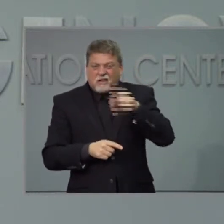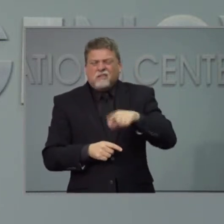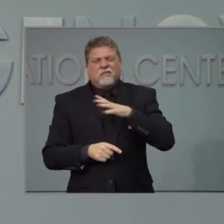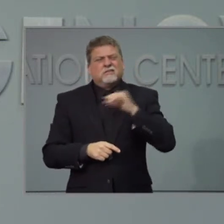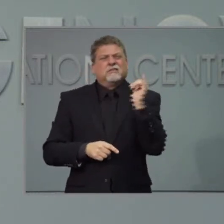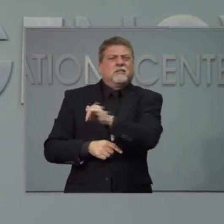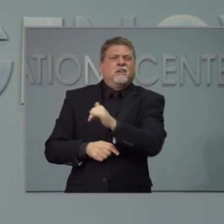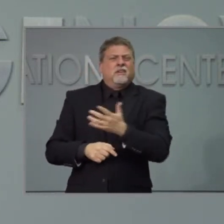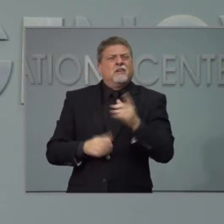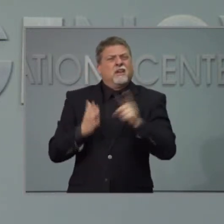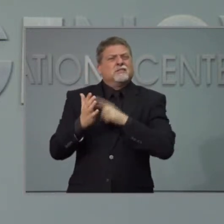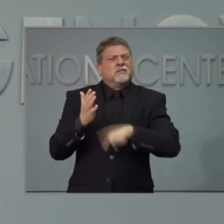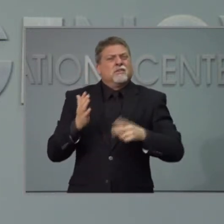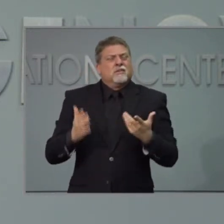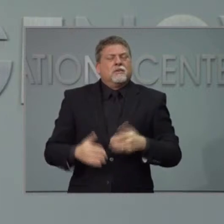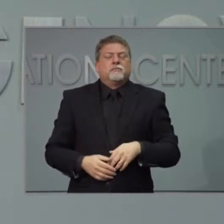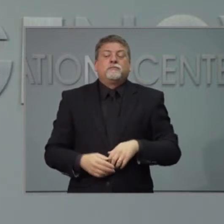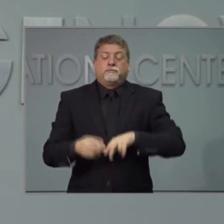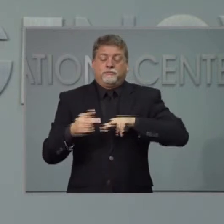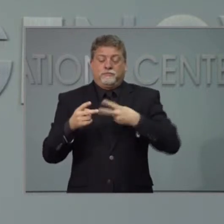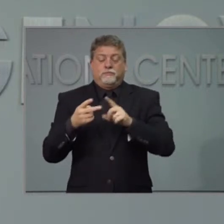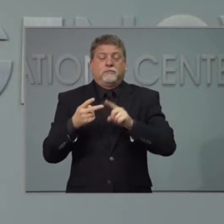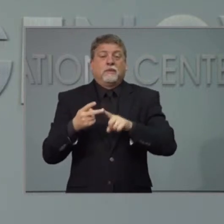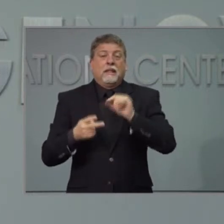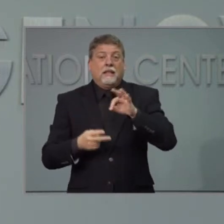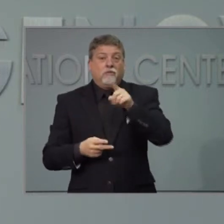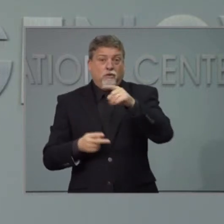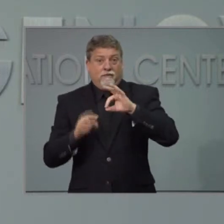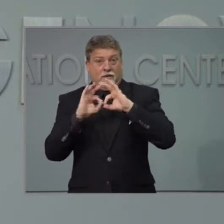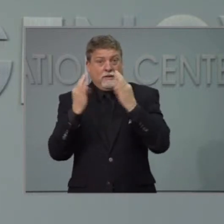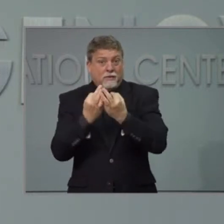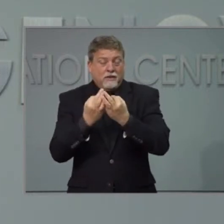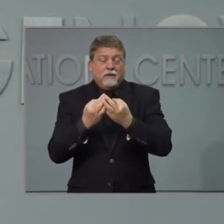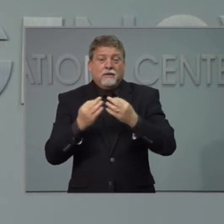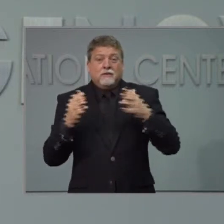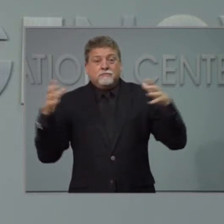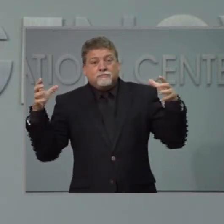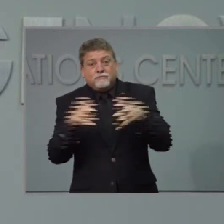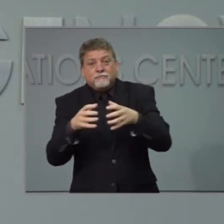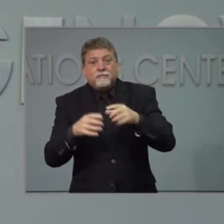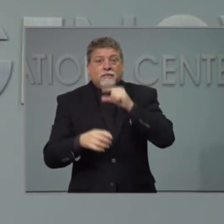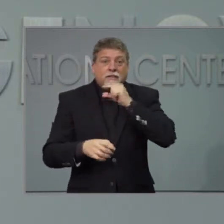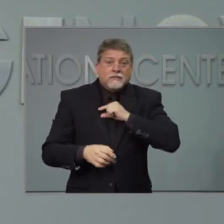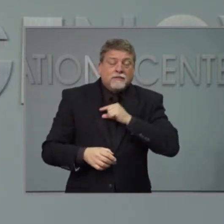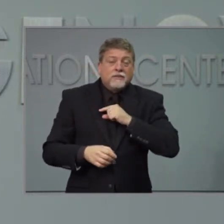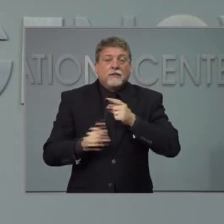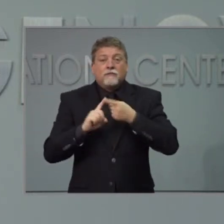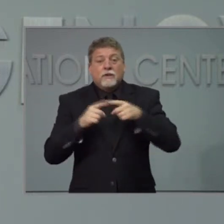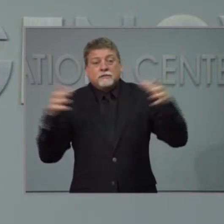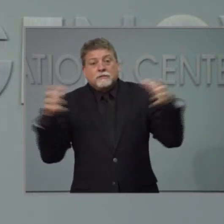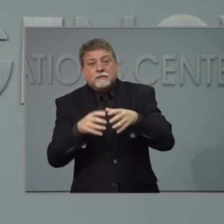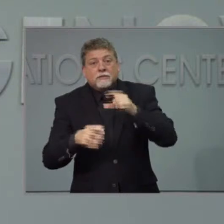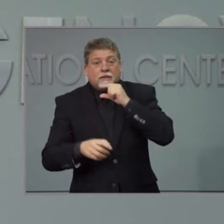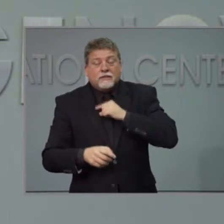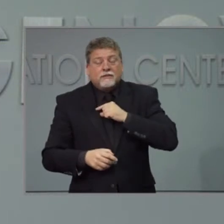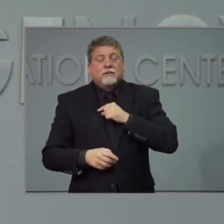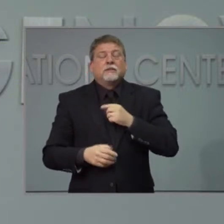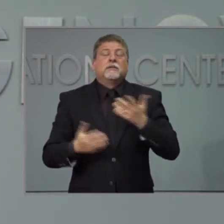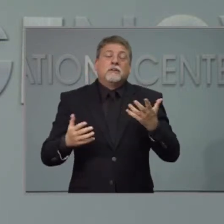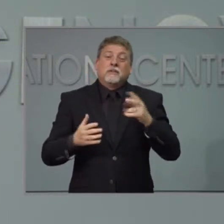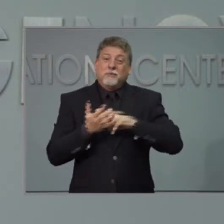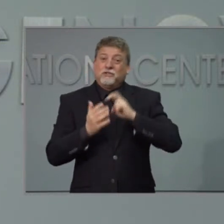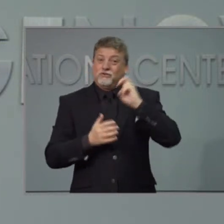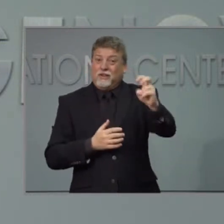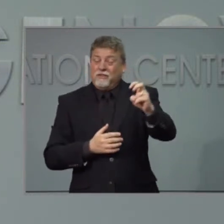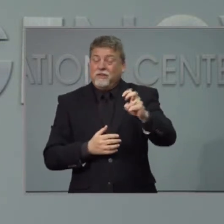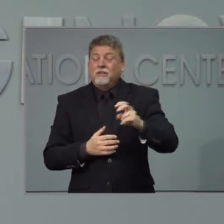thinking about Thanksgiving plans, and if you are anticipating either traveling or getting together, a couple of key tips. Keep